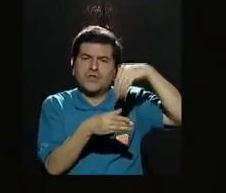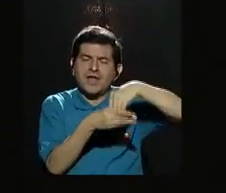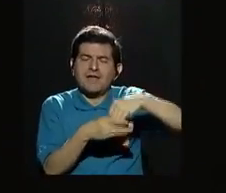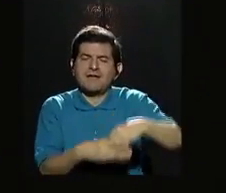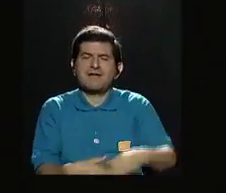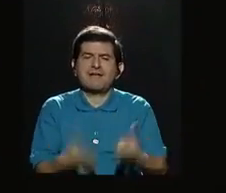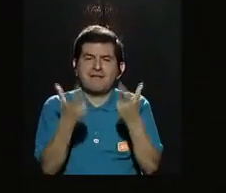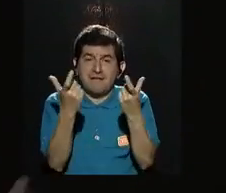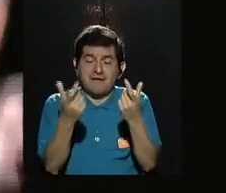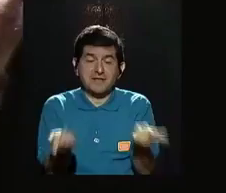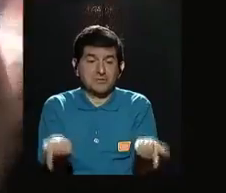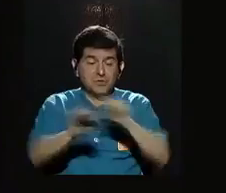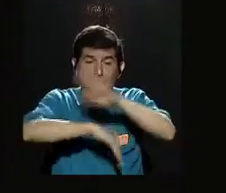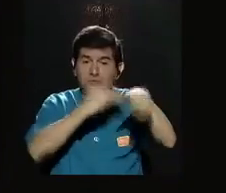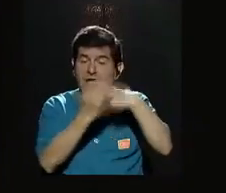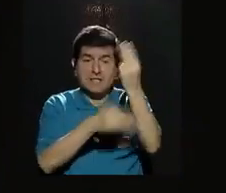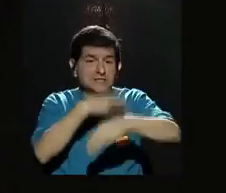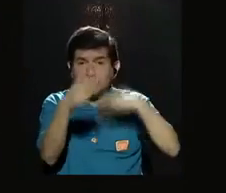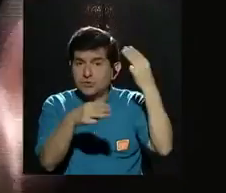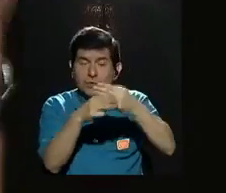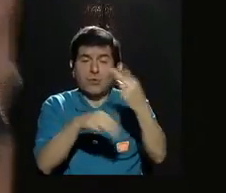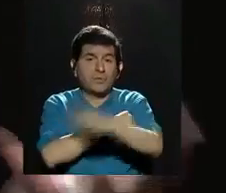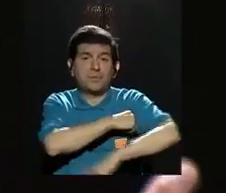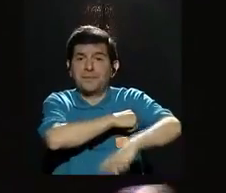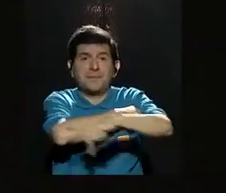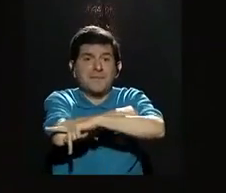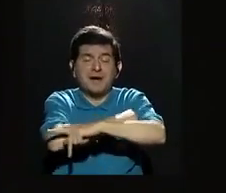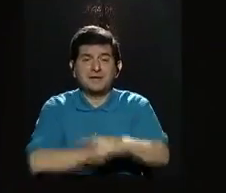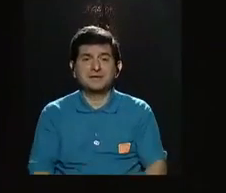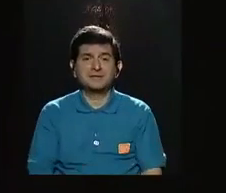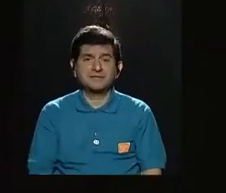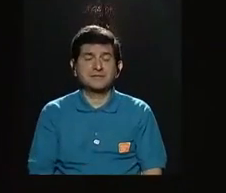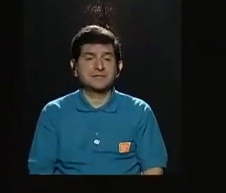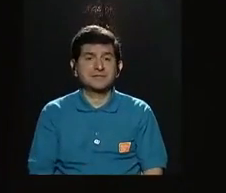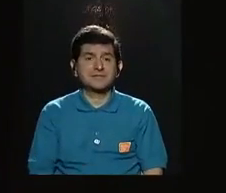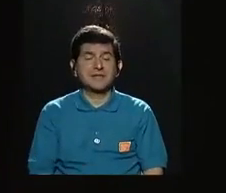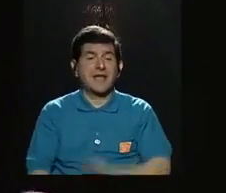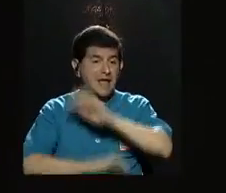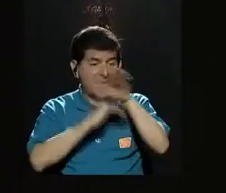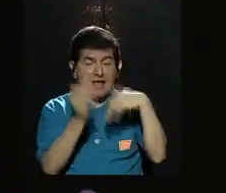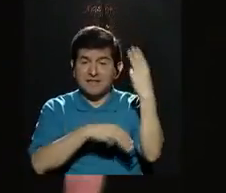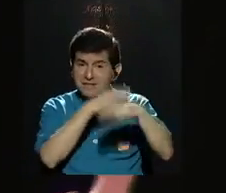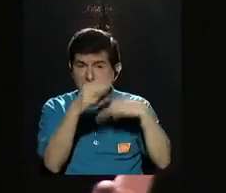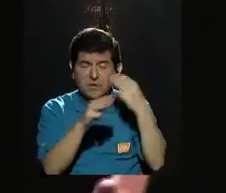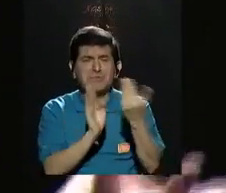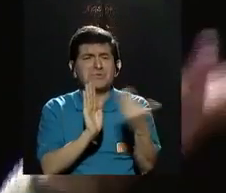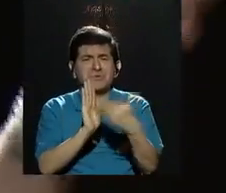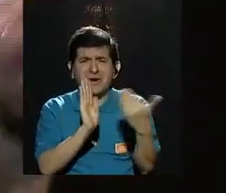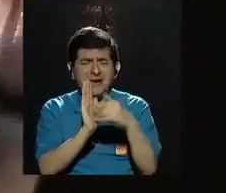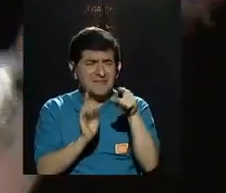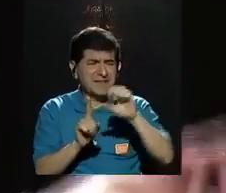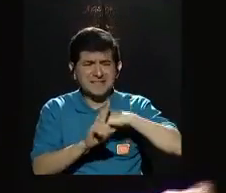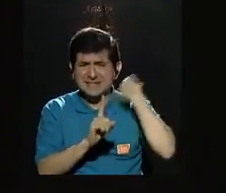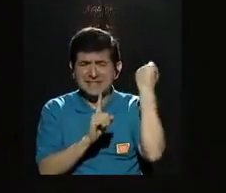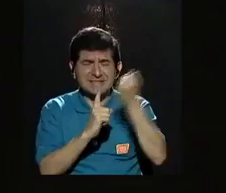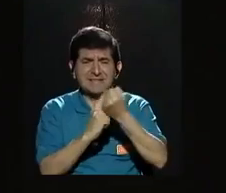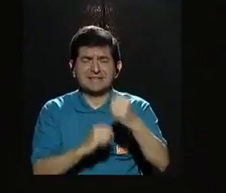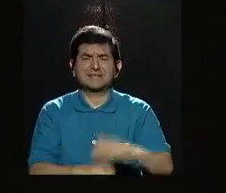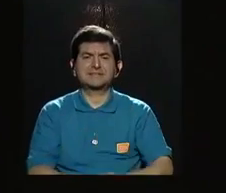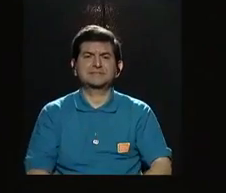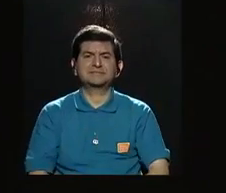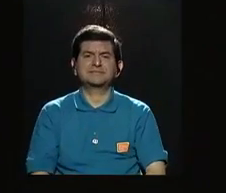world. Countries in the global south were especially affected by this. This was one of the